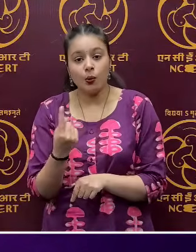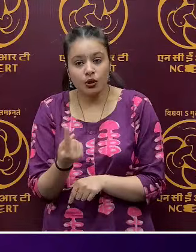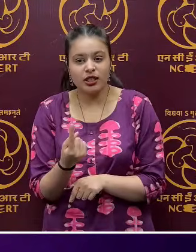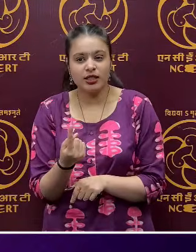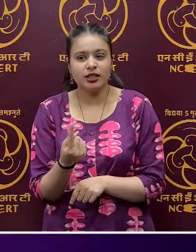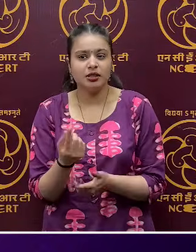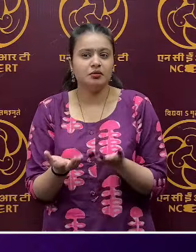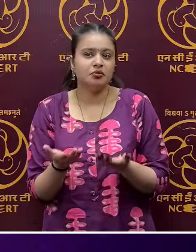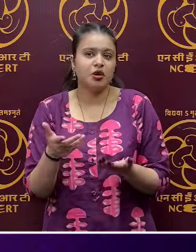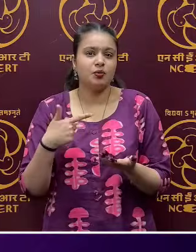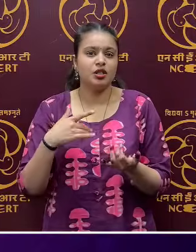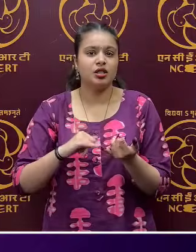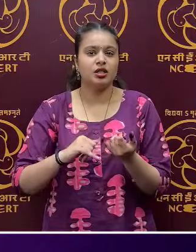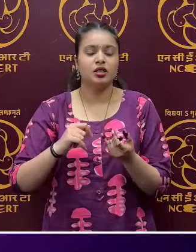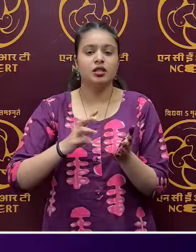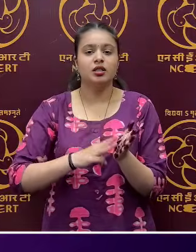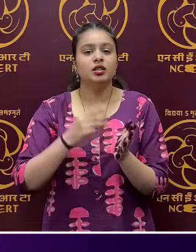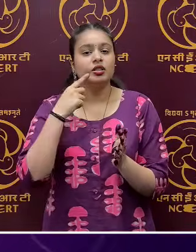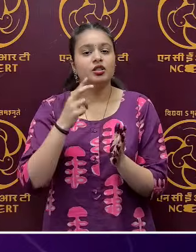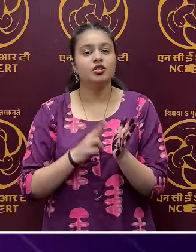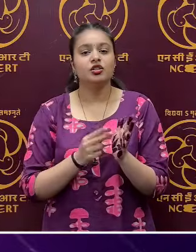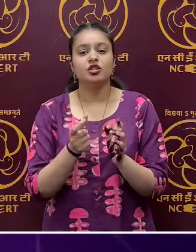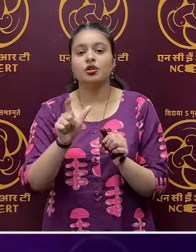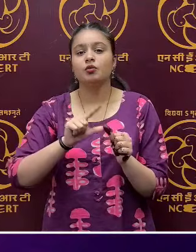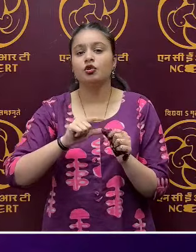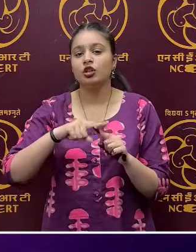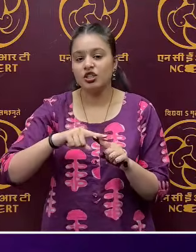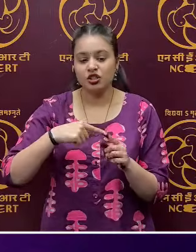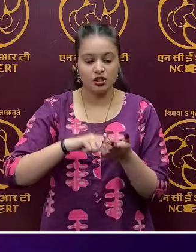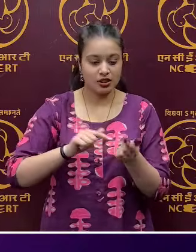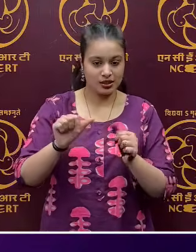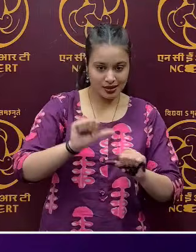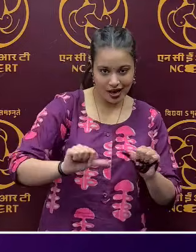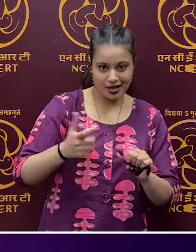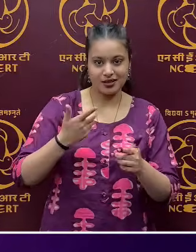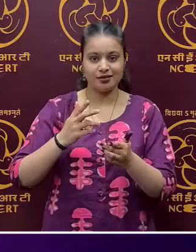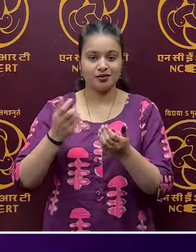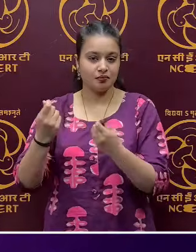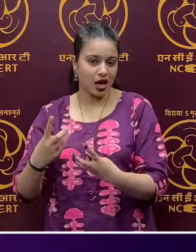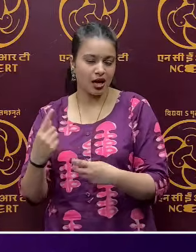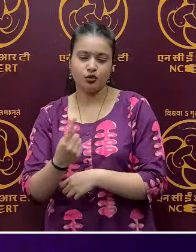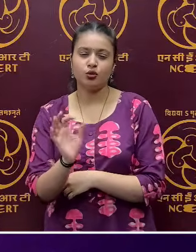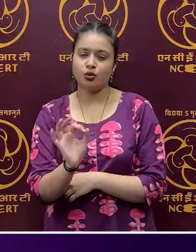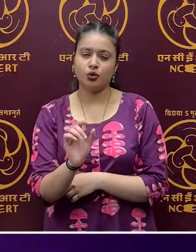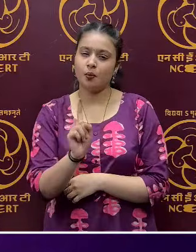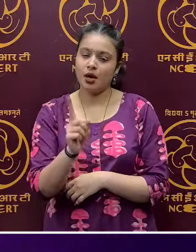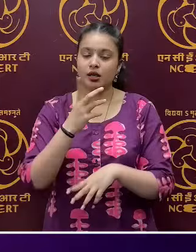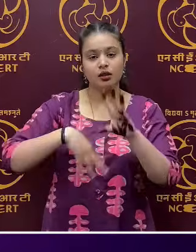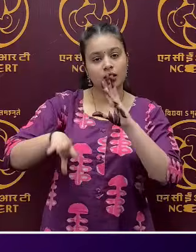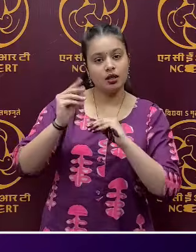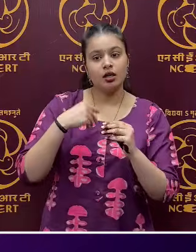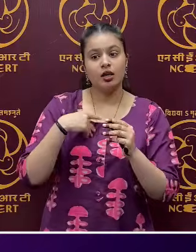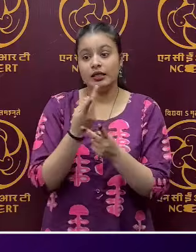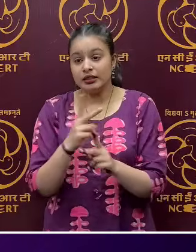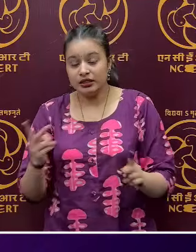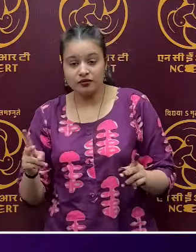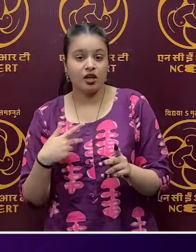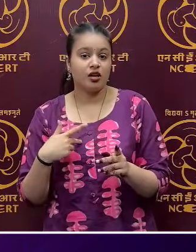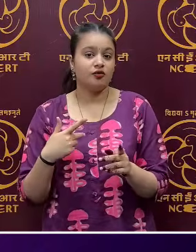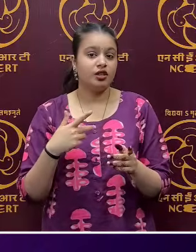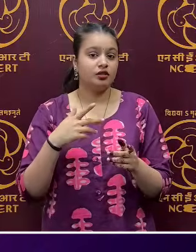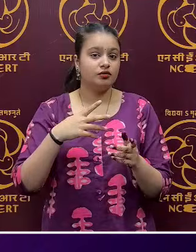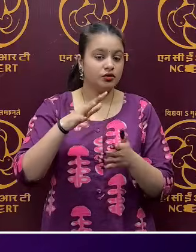the simulations related to science and mathematics that we perform on virtual labs. We can learn across disciplines, be